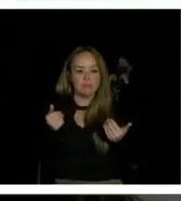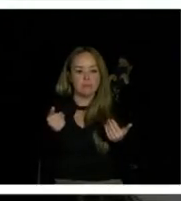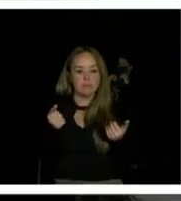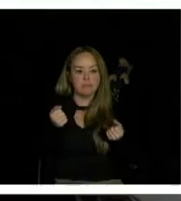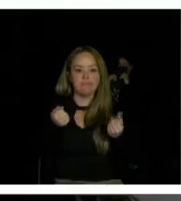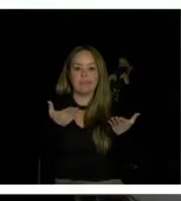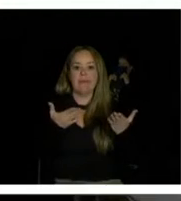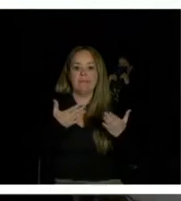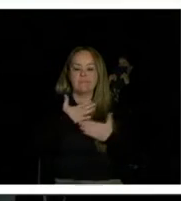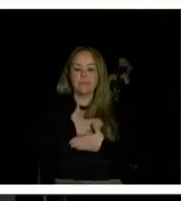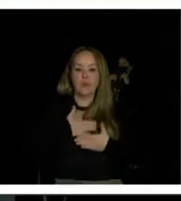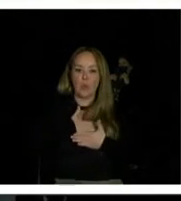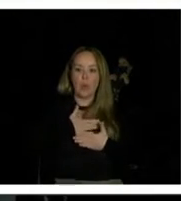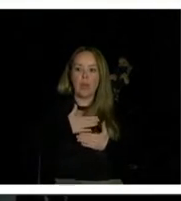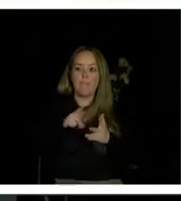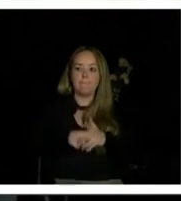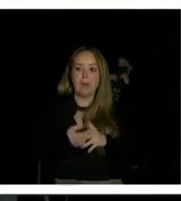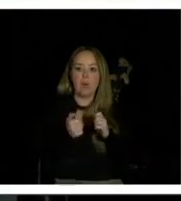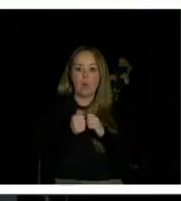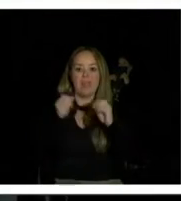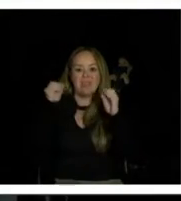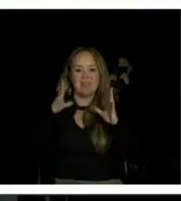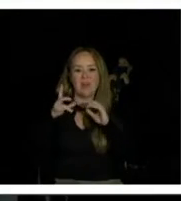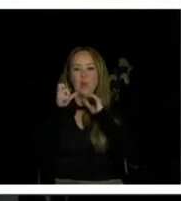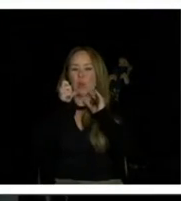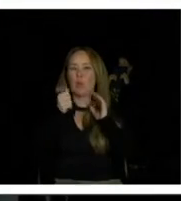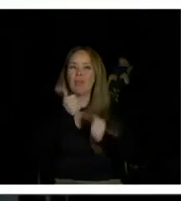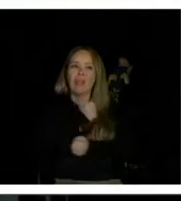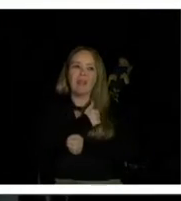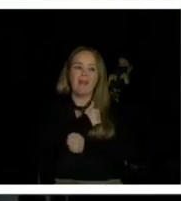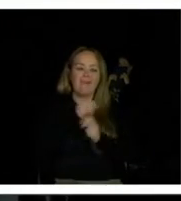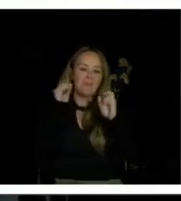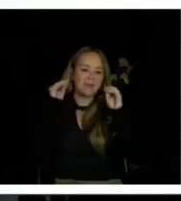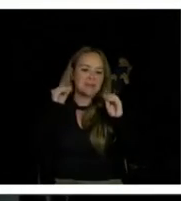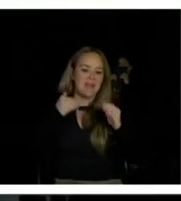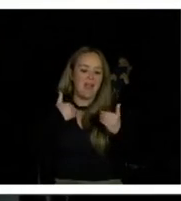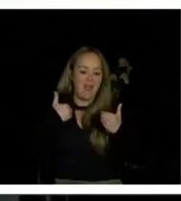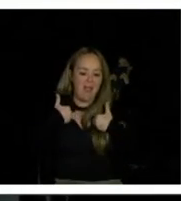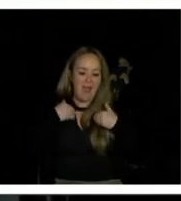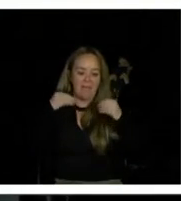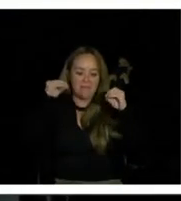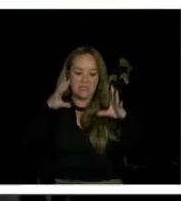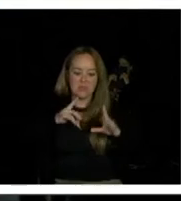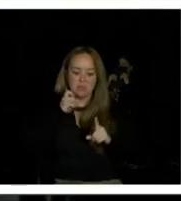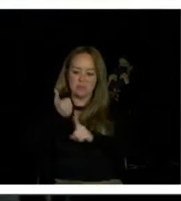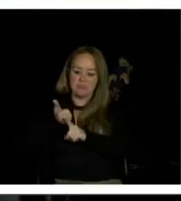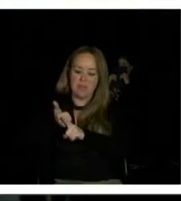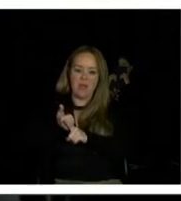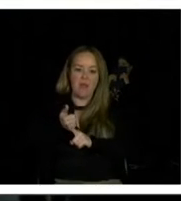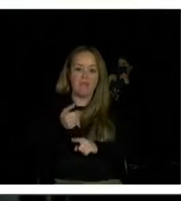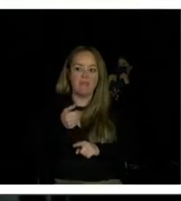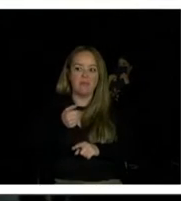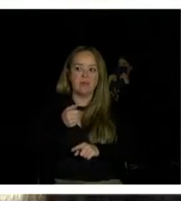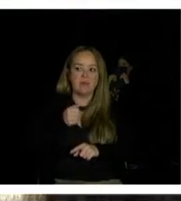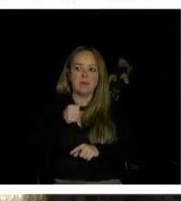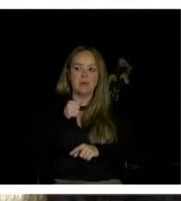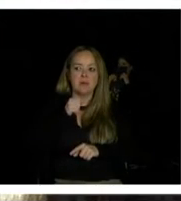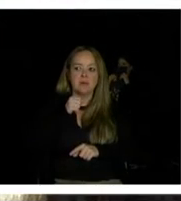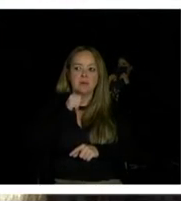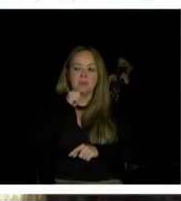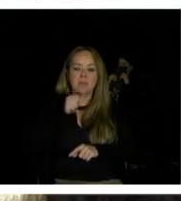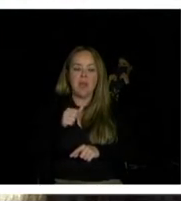is beginning with the teachers who love to teach. Mm-hmm. Having teachers who don't refer to online platforms,